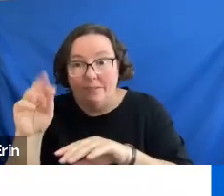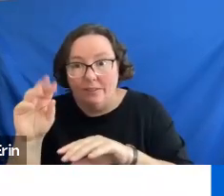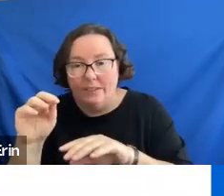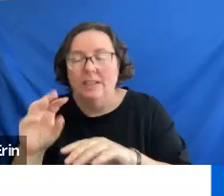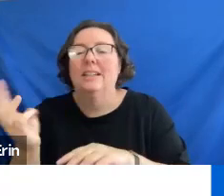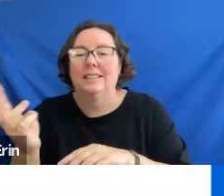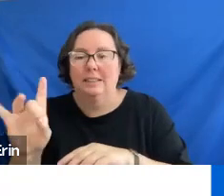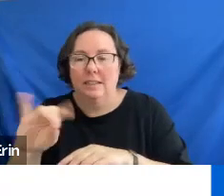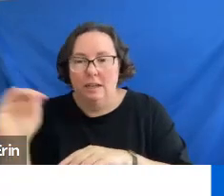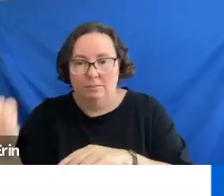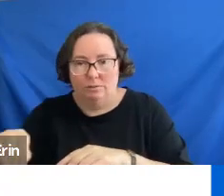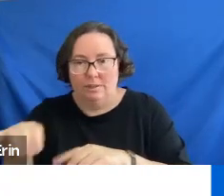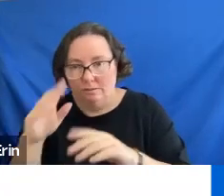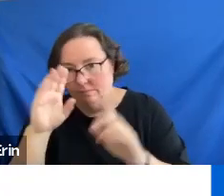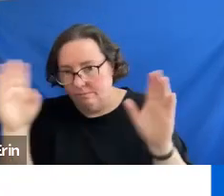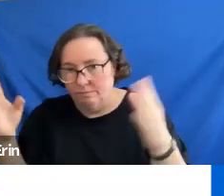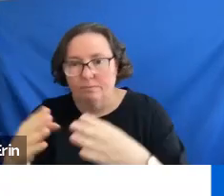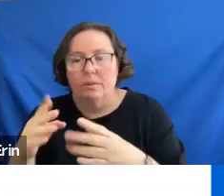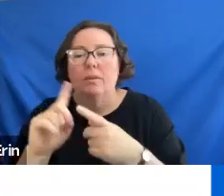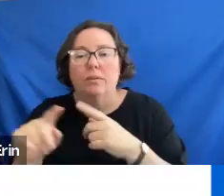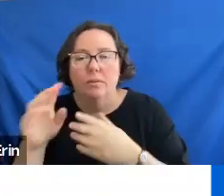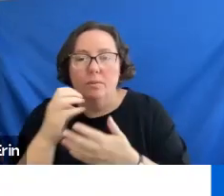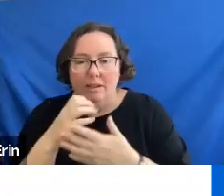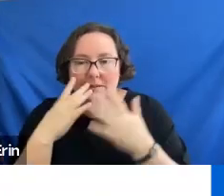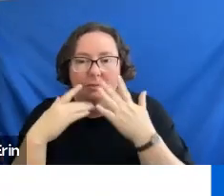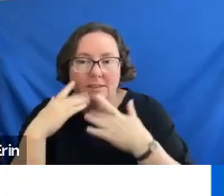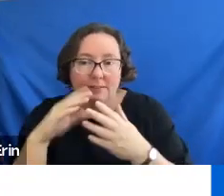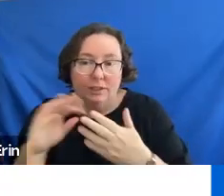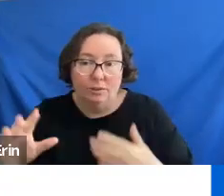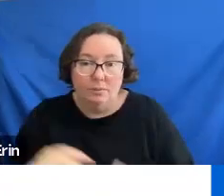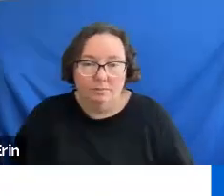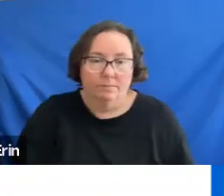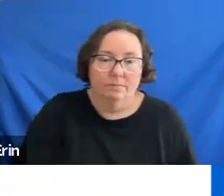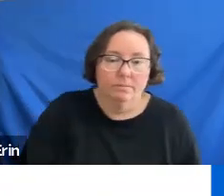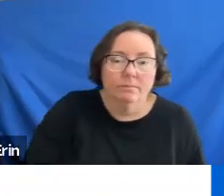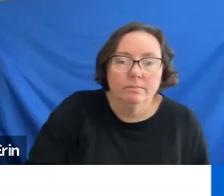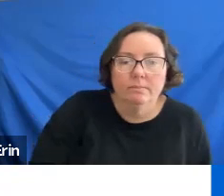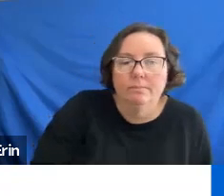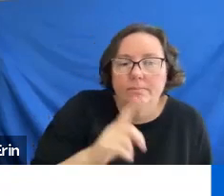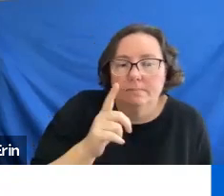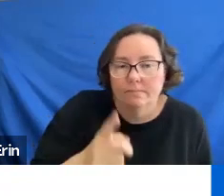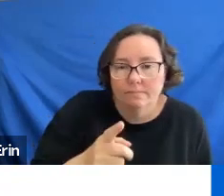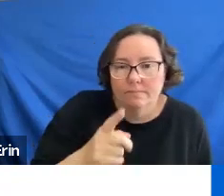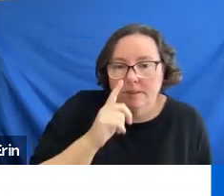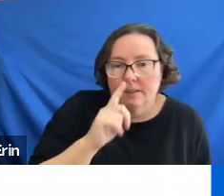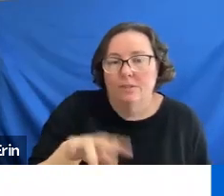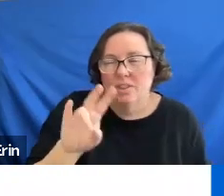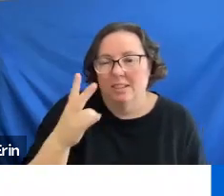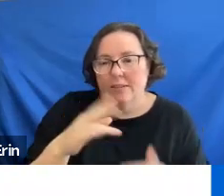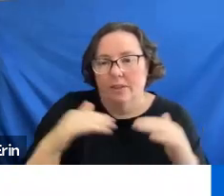68% went to economically disadvantaged students. And this is for 7th